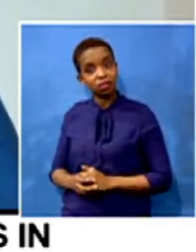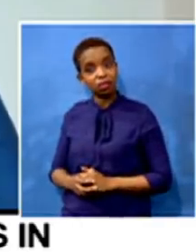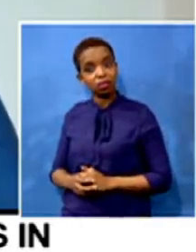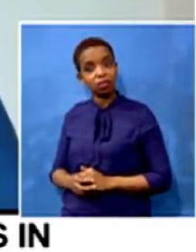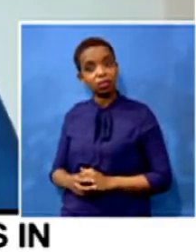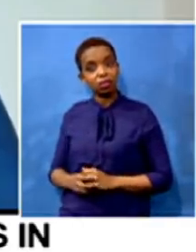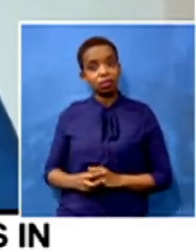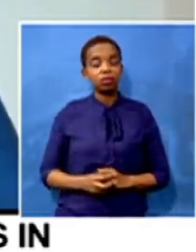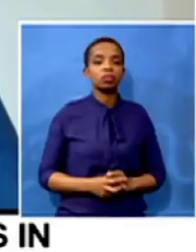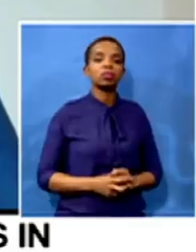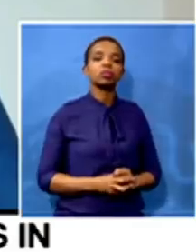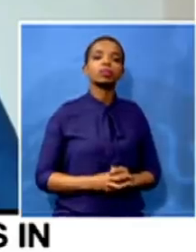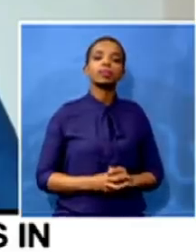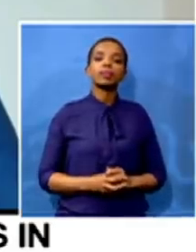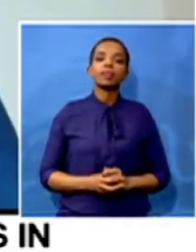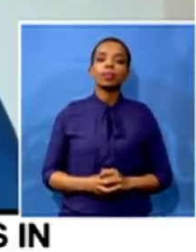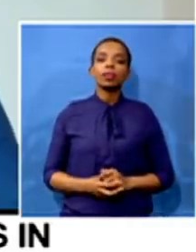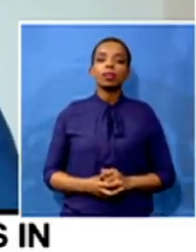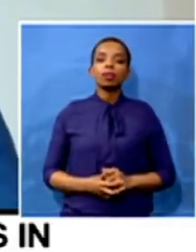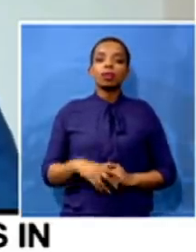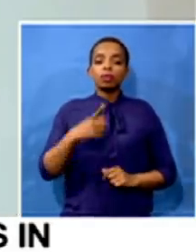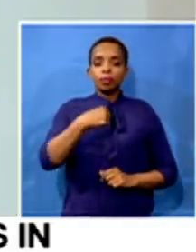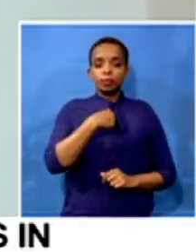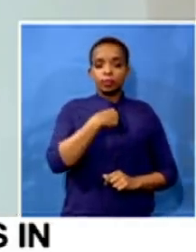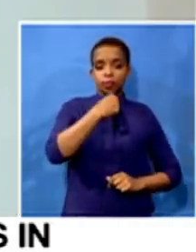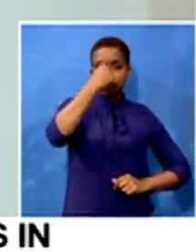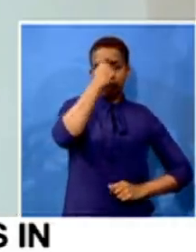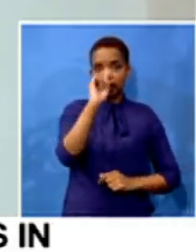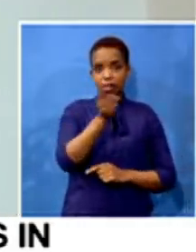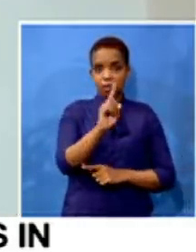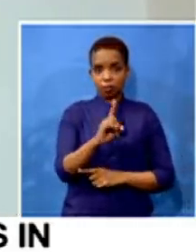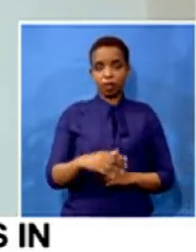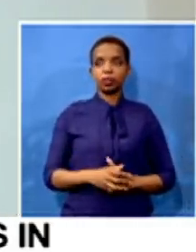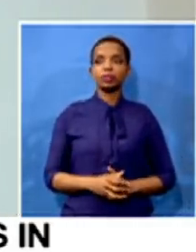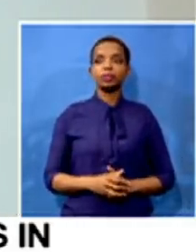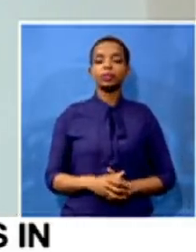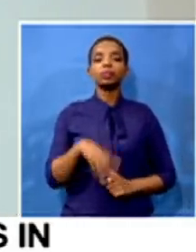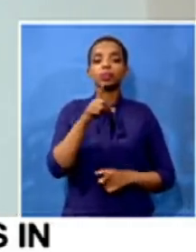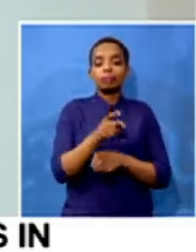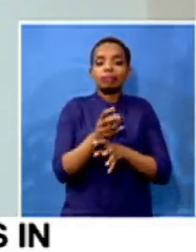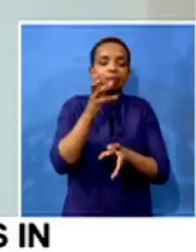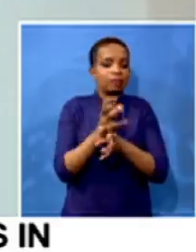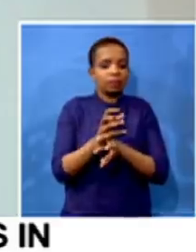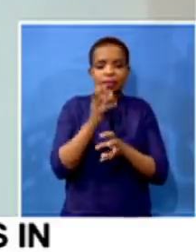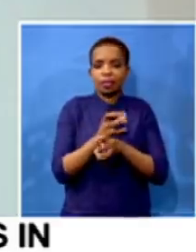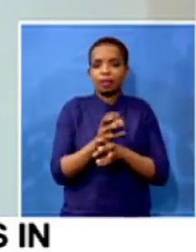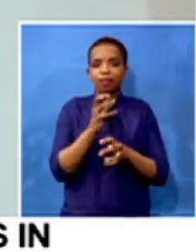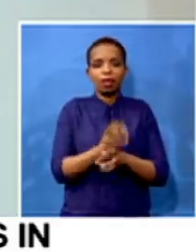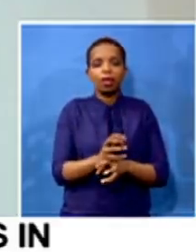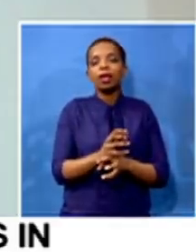Well, I think it was a difficult balancing act, I guess, for the